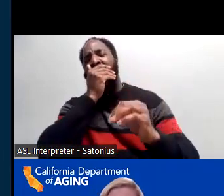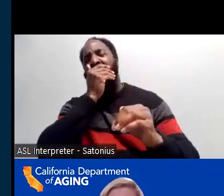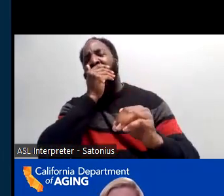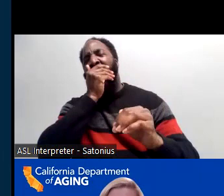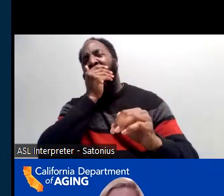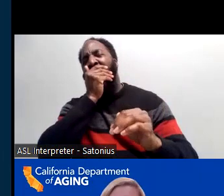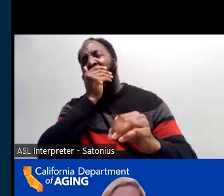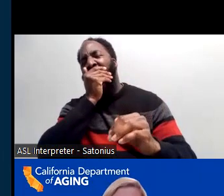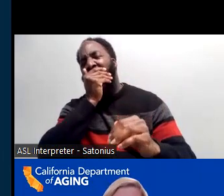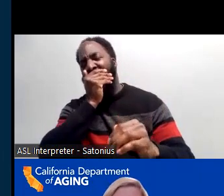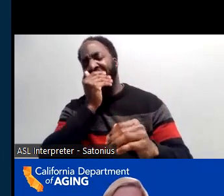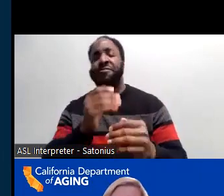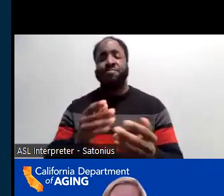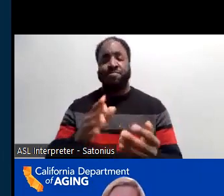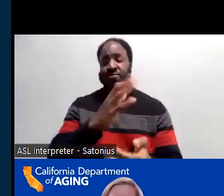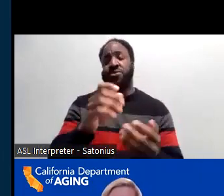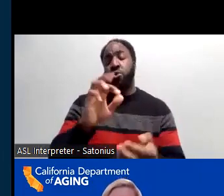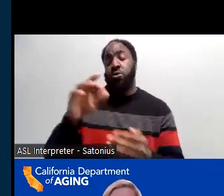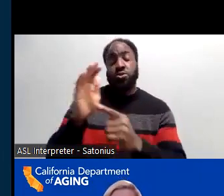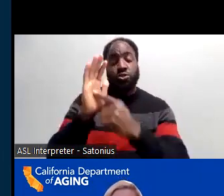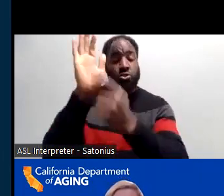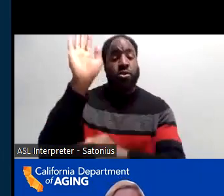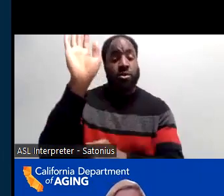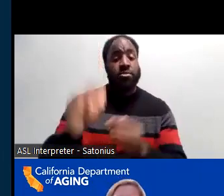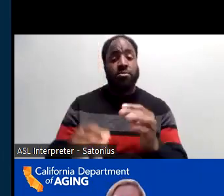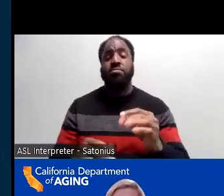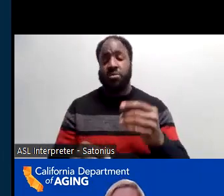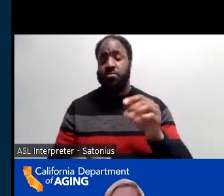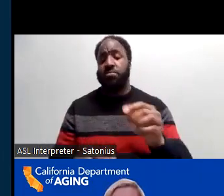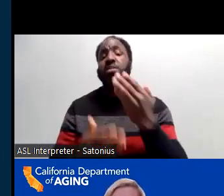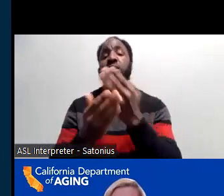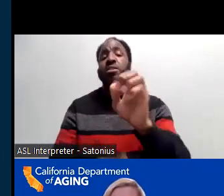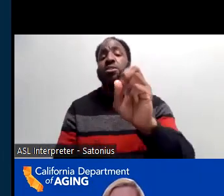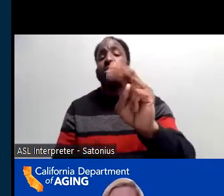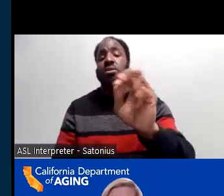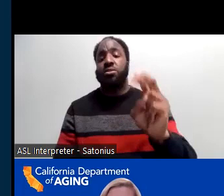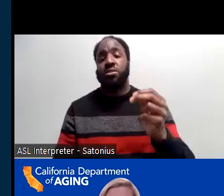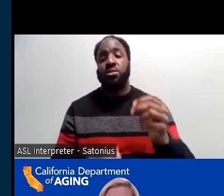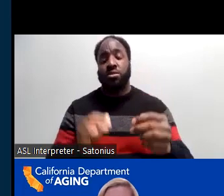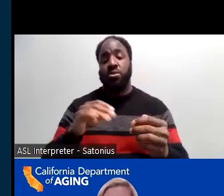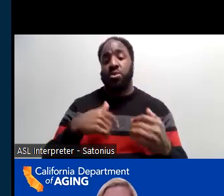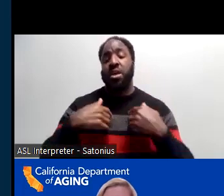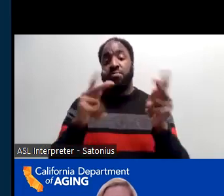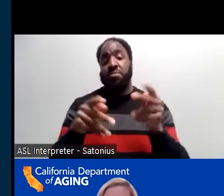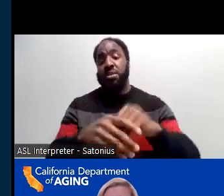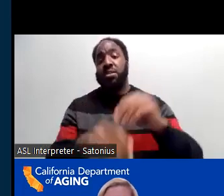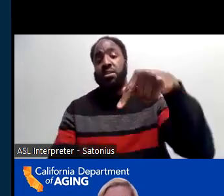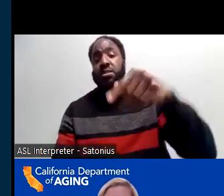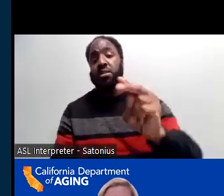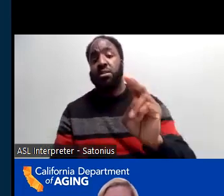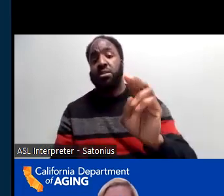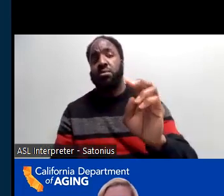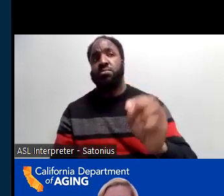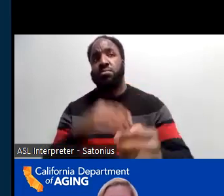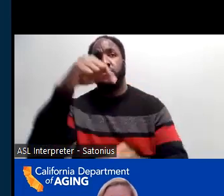Yeah, thank you, Susan. We do actually have a few people queued up. So first of all, we want to say thank you to you and your team